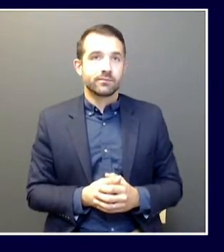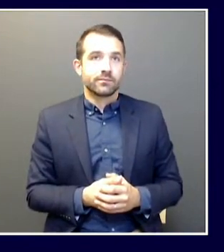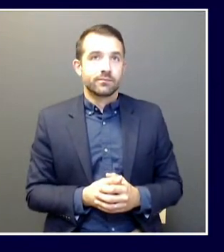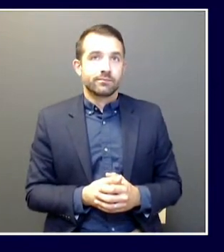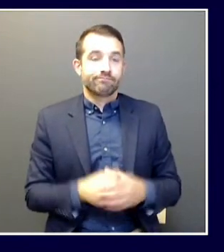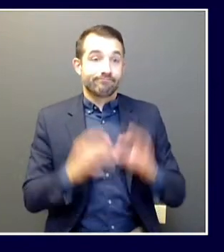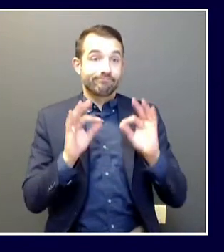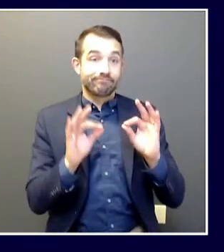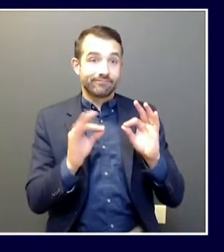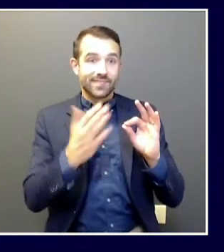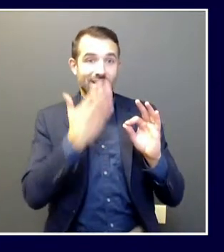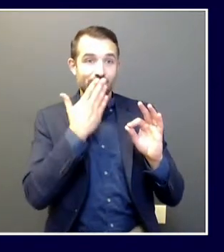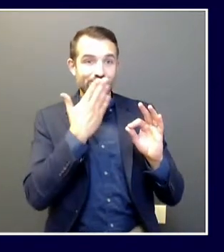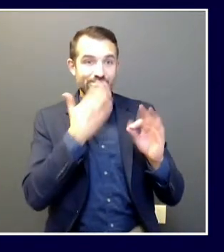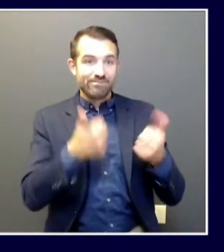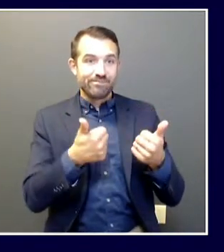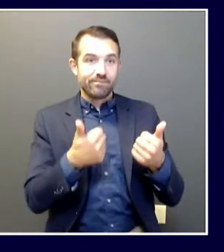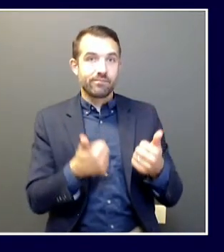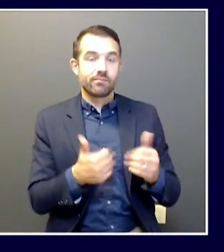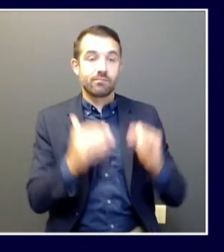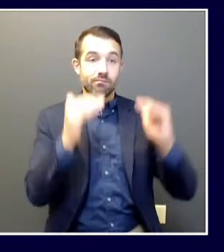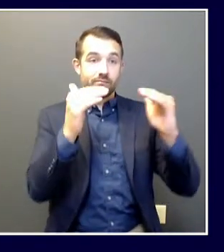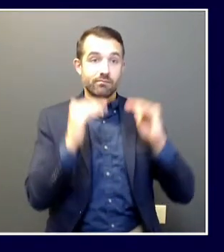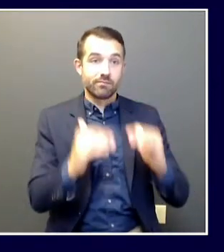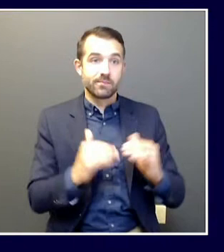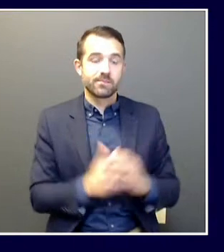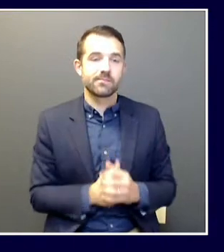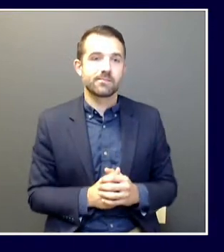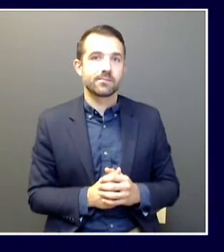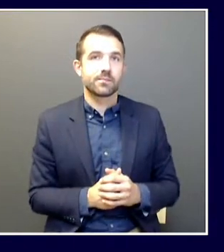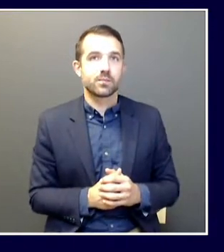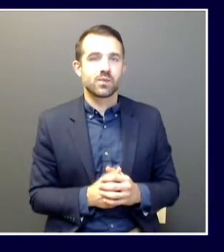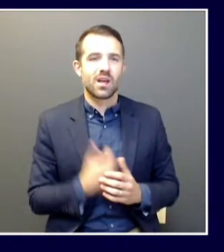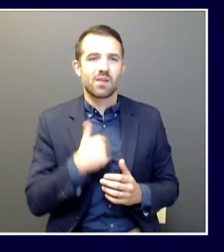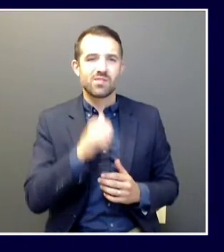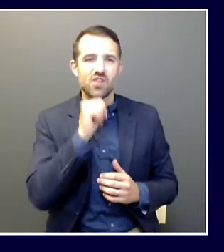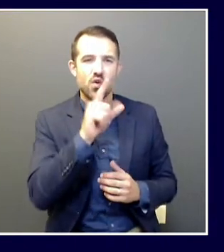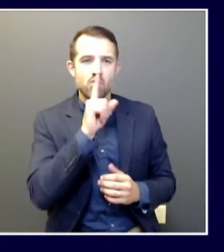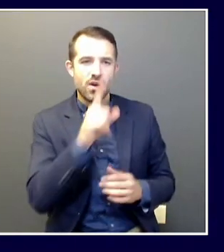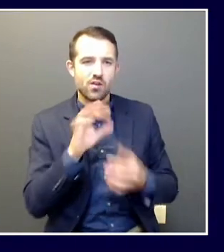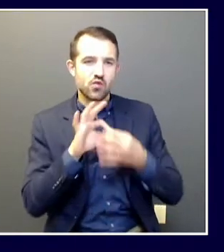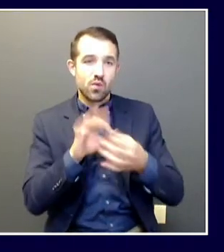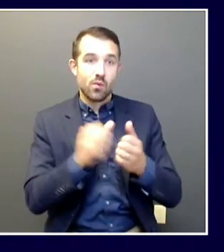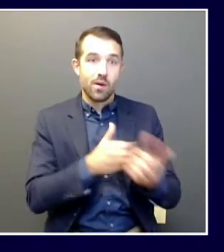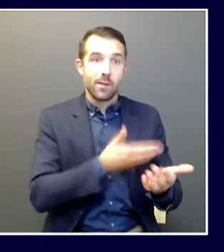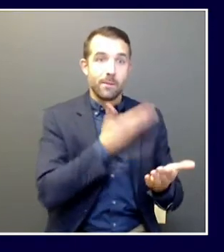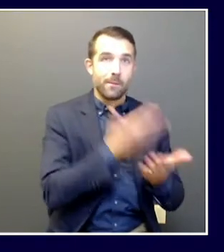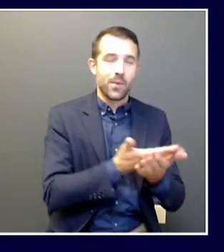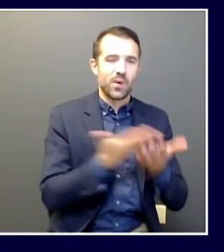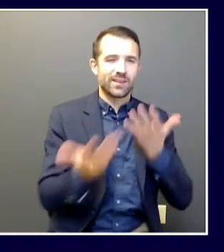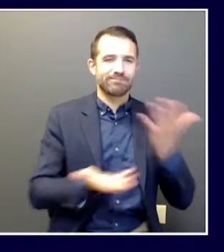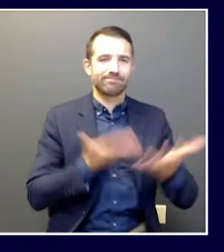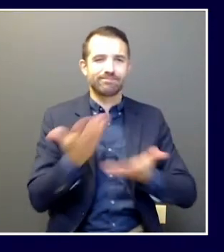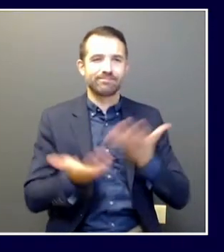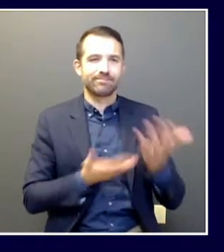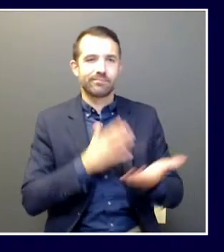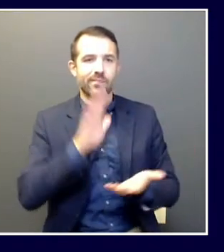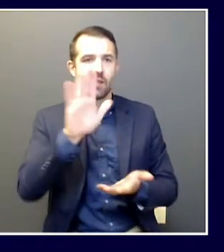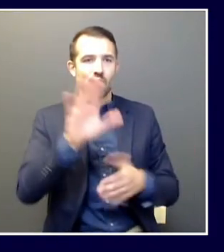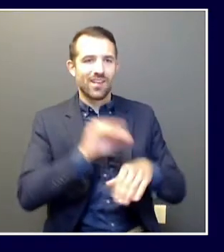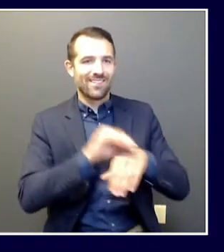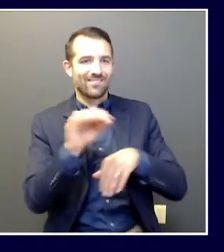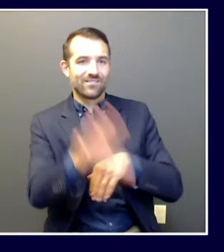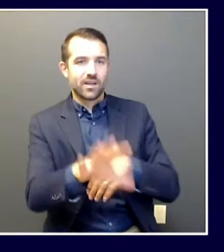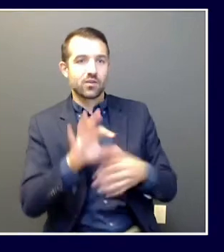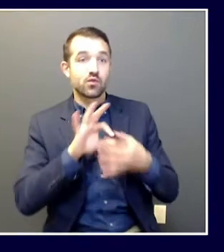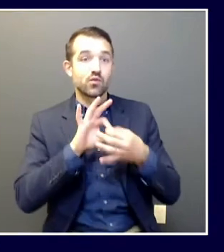Thanks. My next question, it's not really data-driven, but more general advice, I would say, around mental health and, quite frankly,